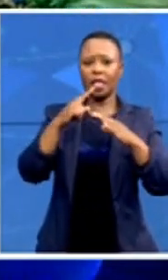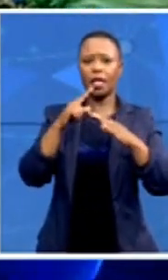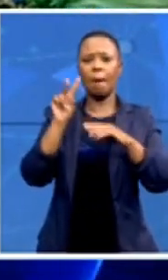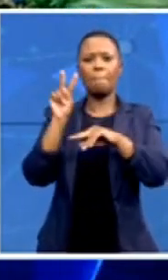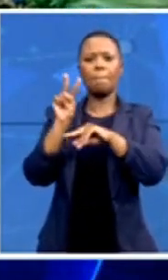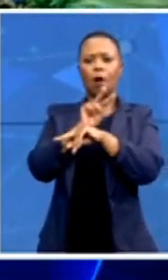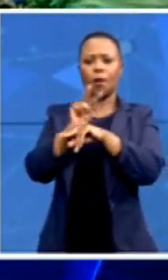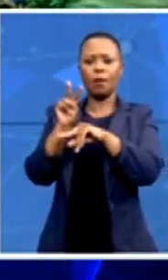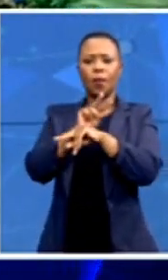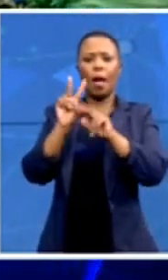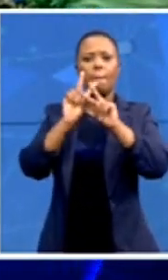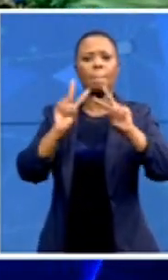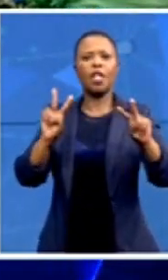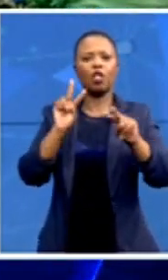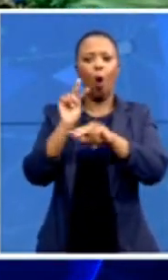well.